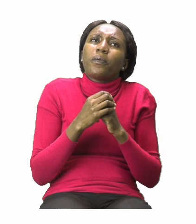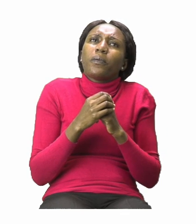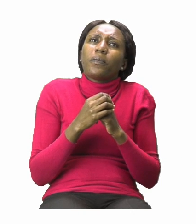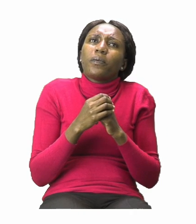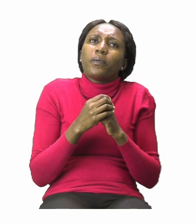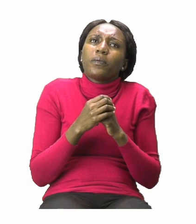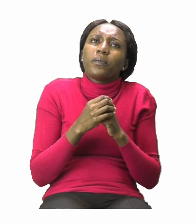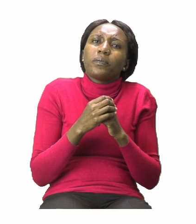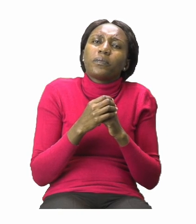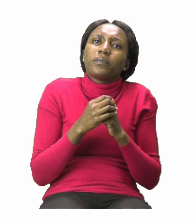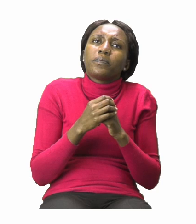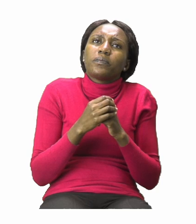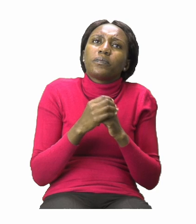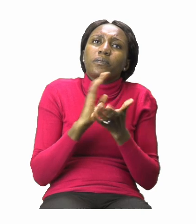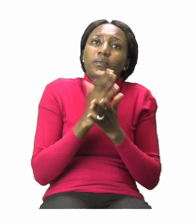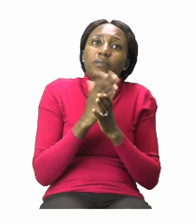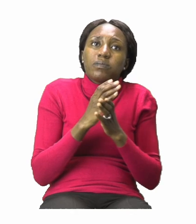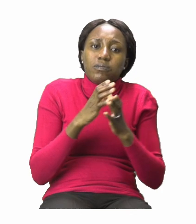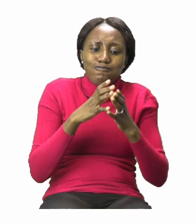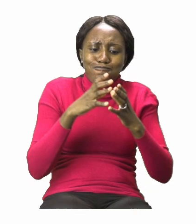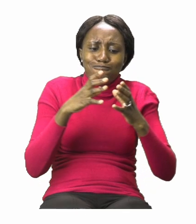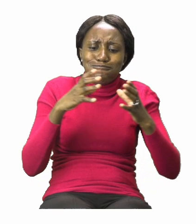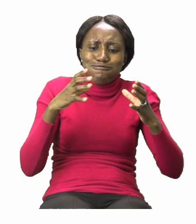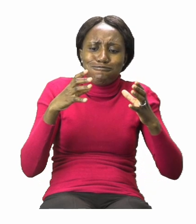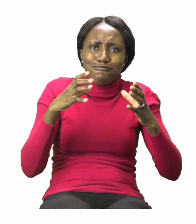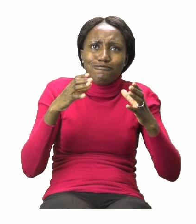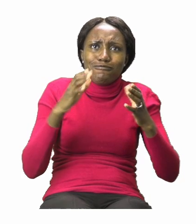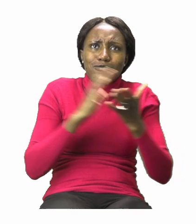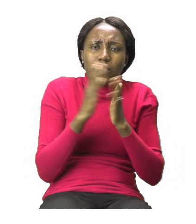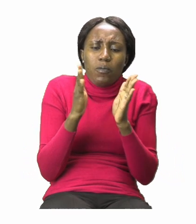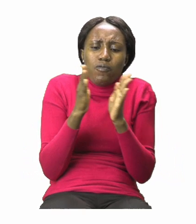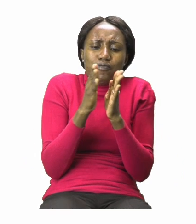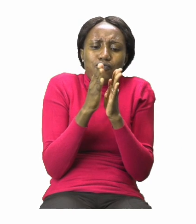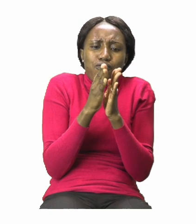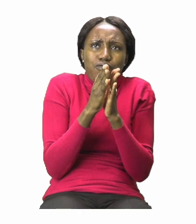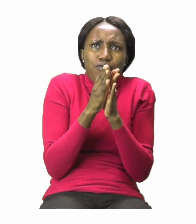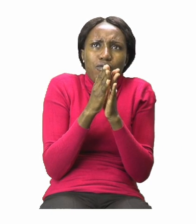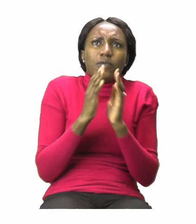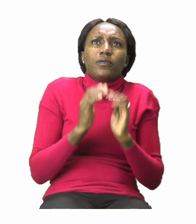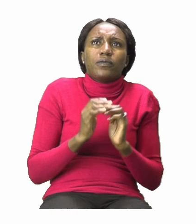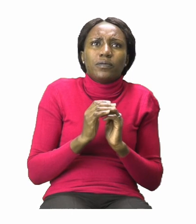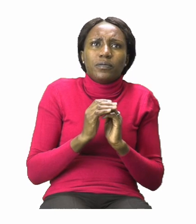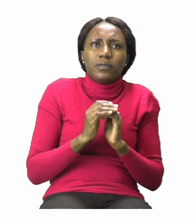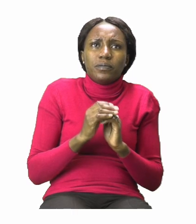together. Thick and thin.